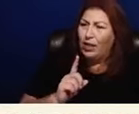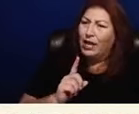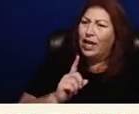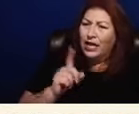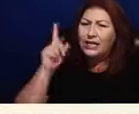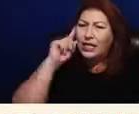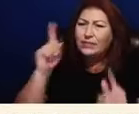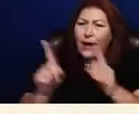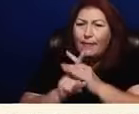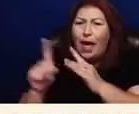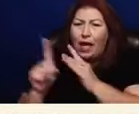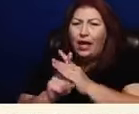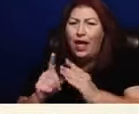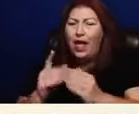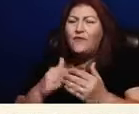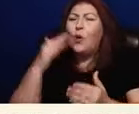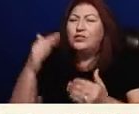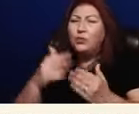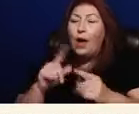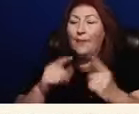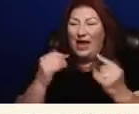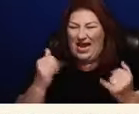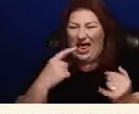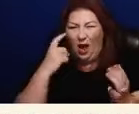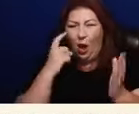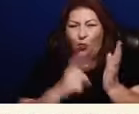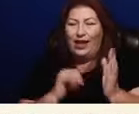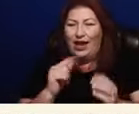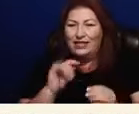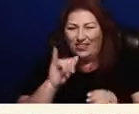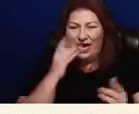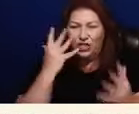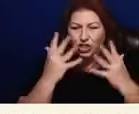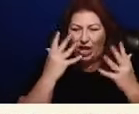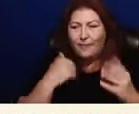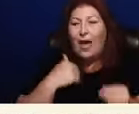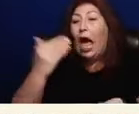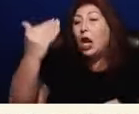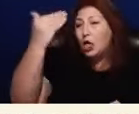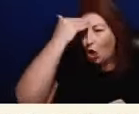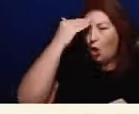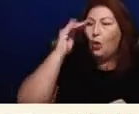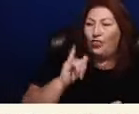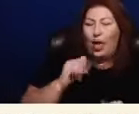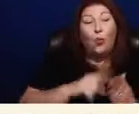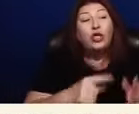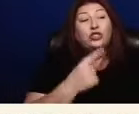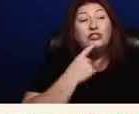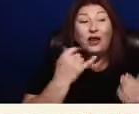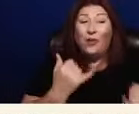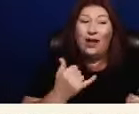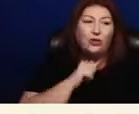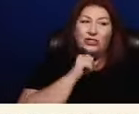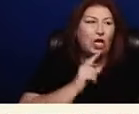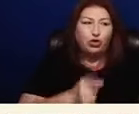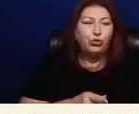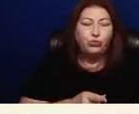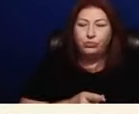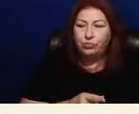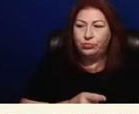every once in a while, but now I recognize it, that it's shame. I know that, okay, what you're saying right now is not true.